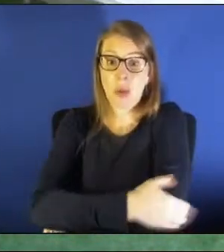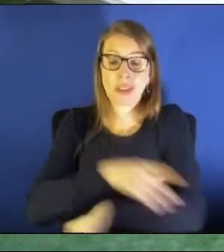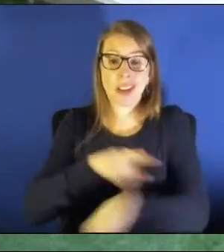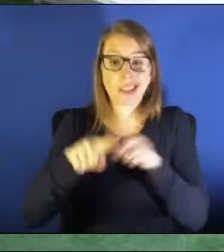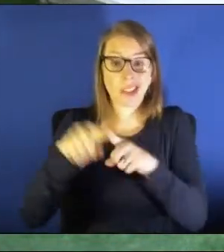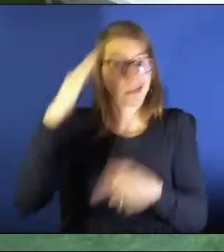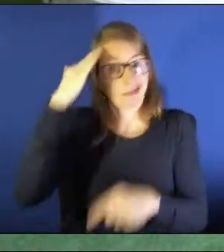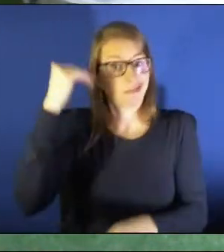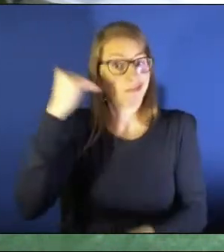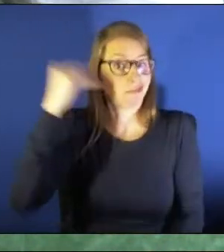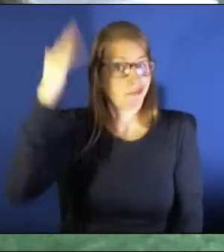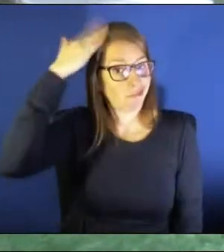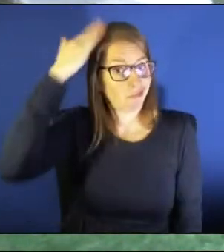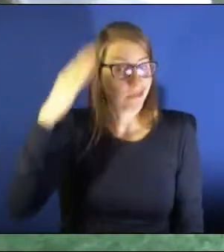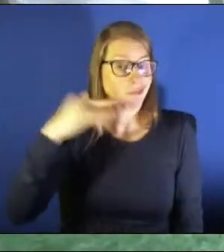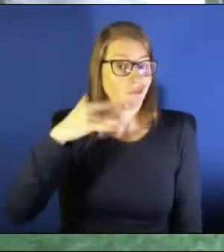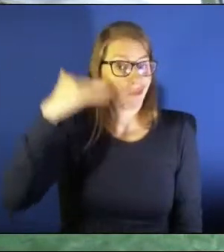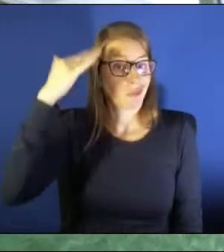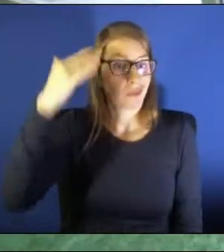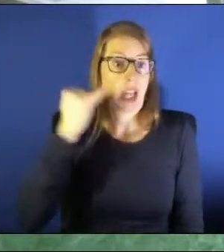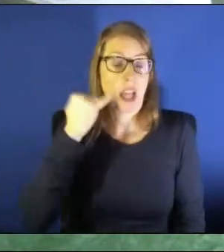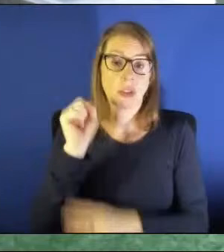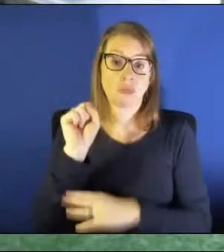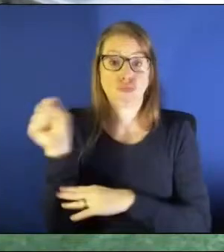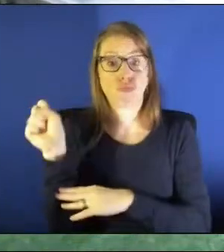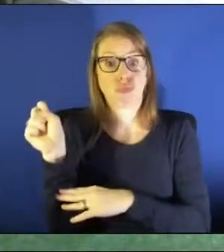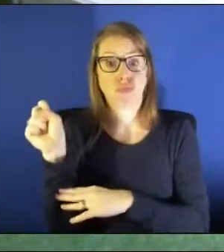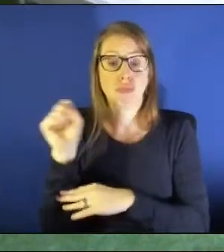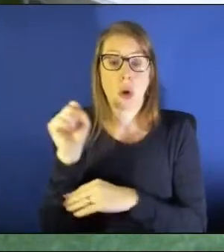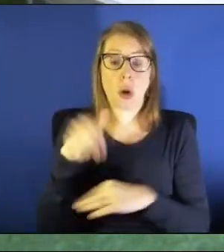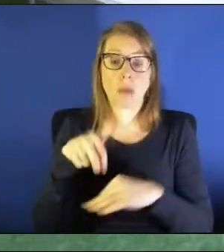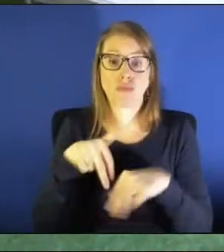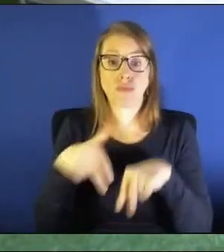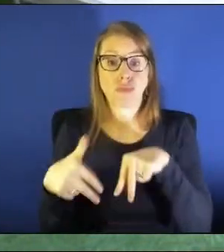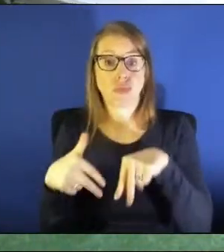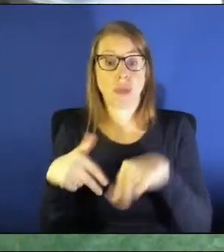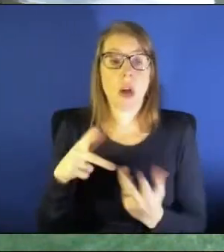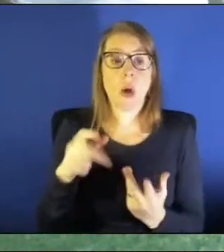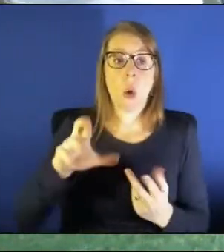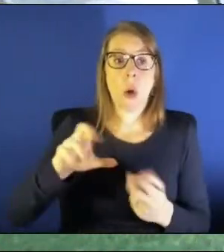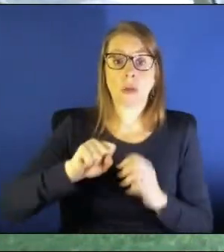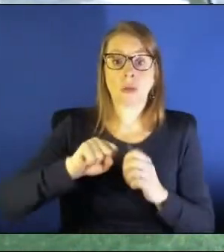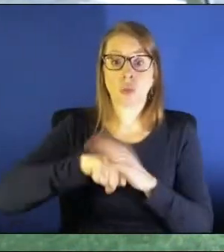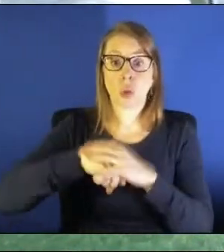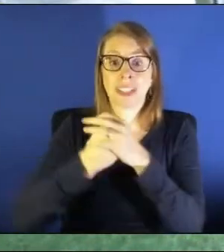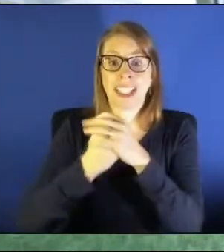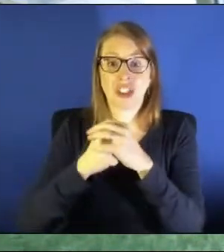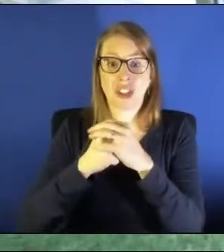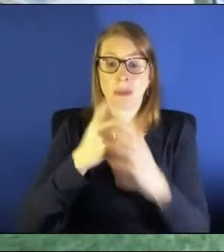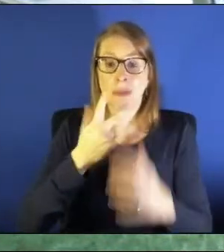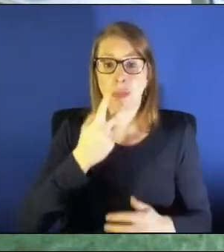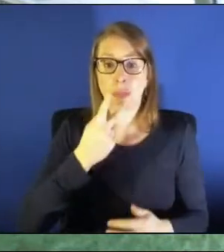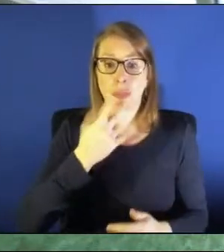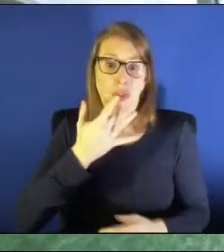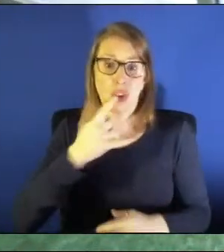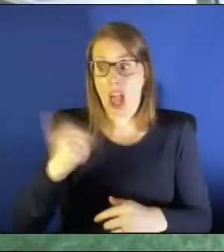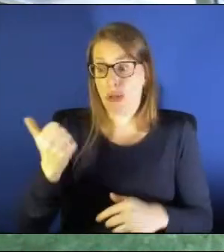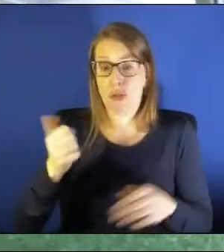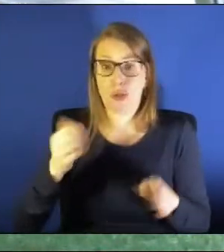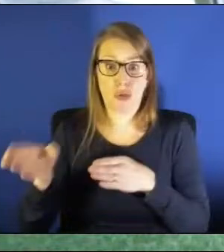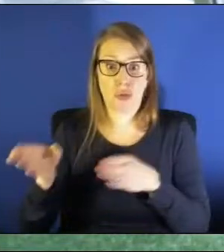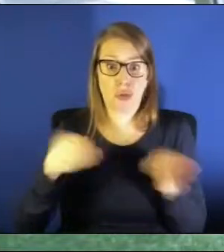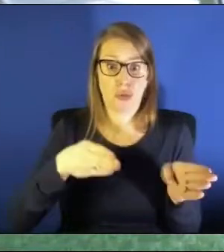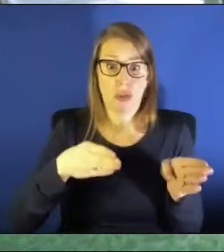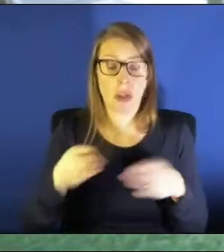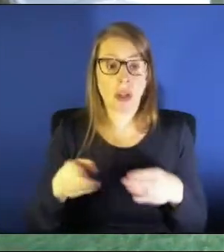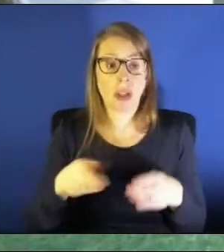anything that we see, if you're tilted one way or the other, if you have a preference for rotation one way or another, and we can take all of that data then that it gives us to break